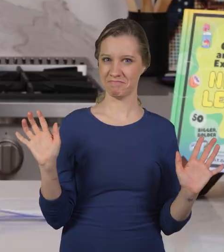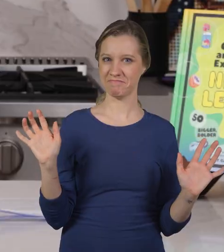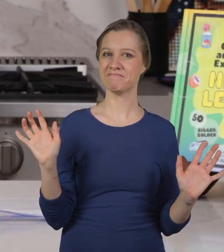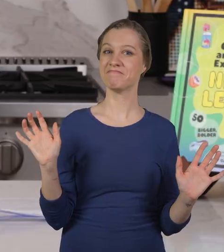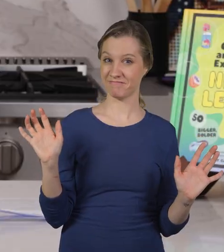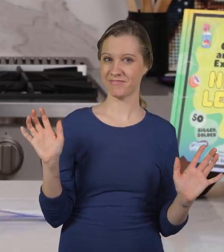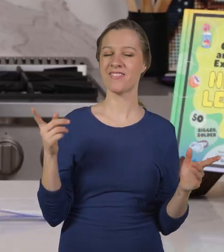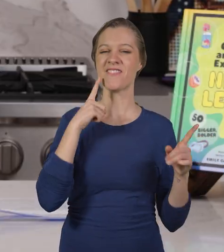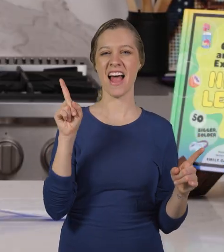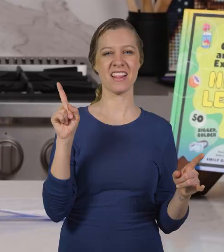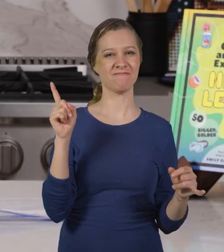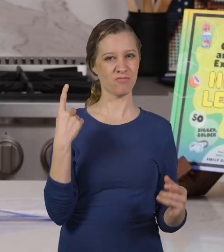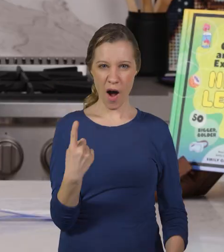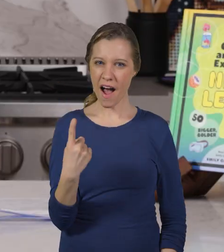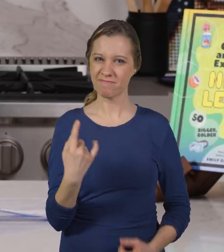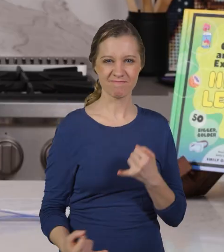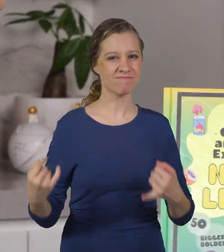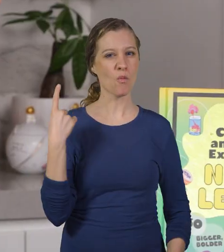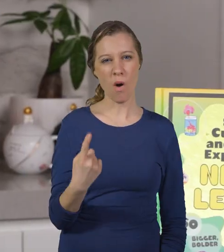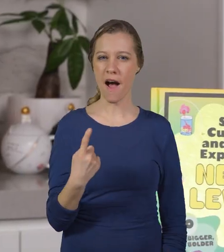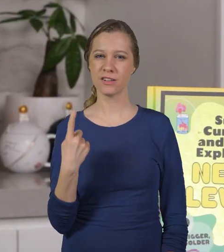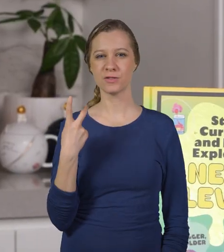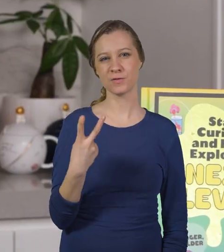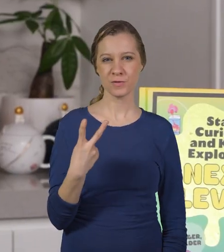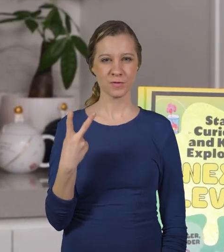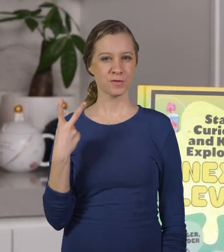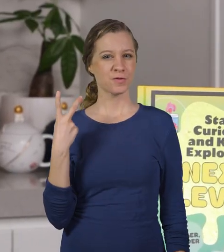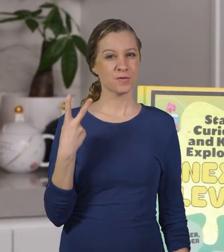1, 2, 3. And then finally,